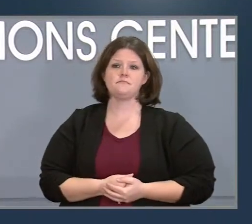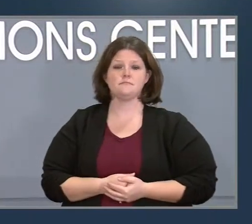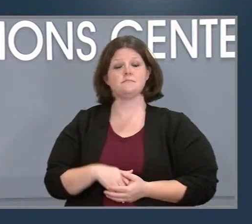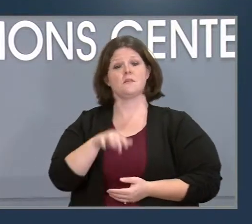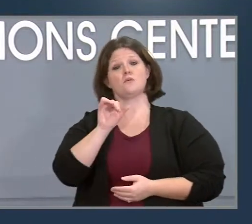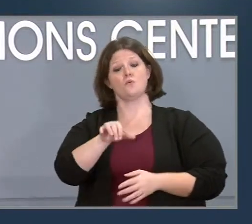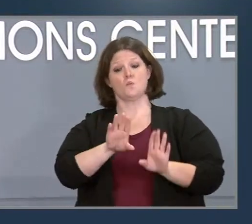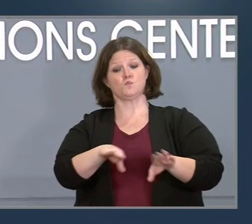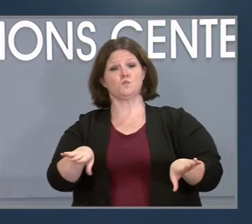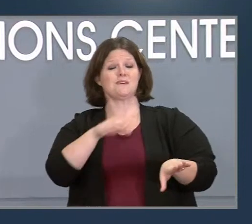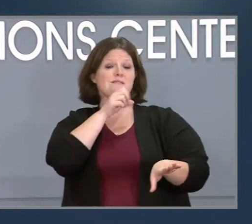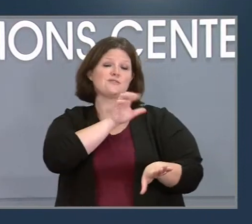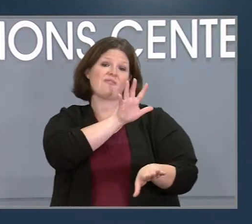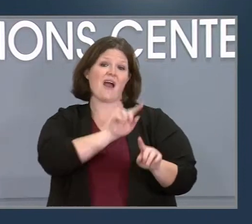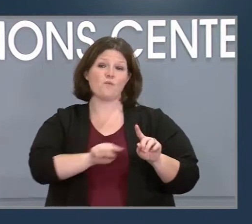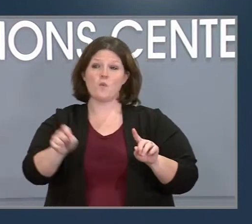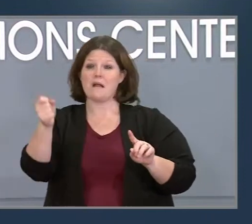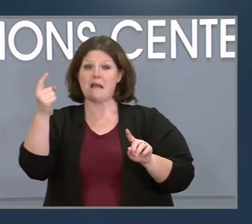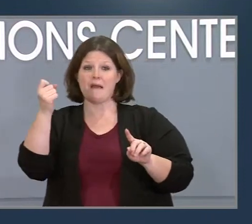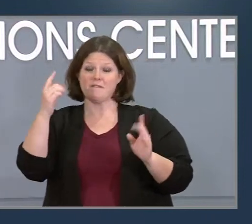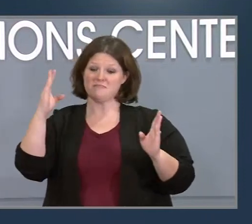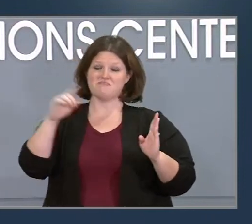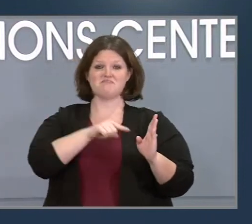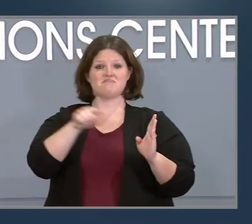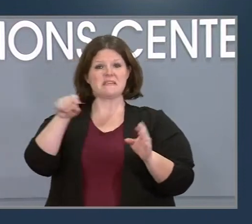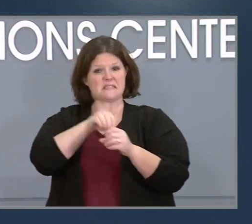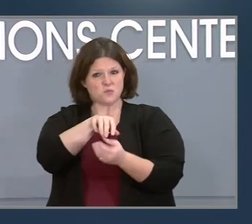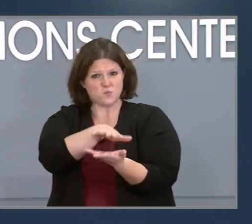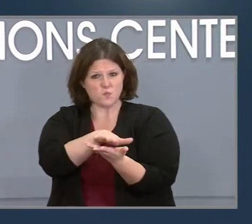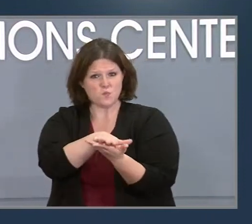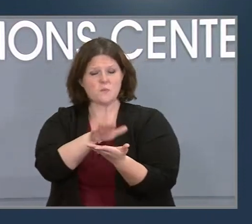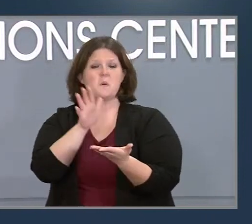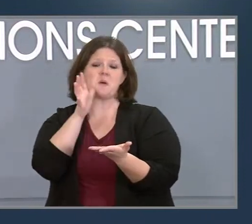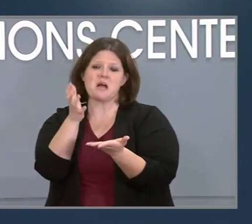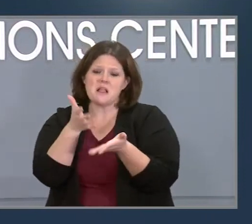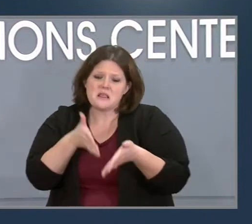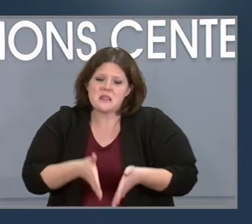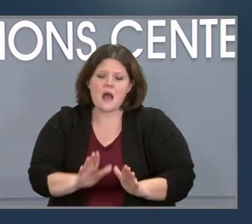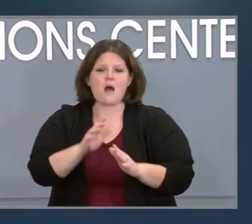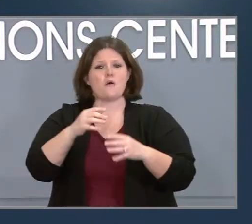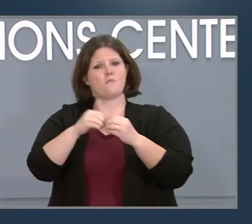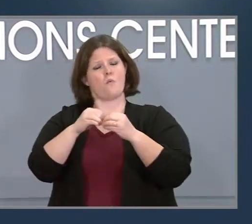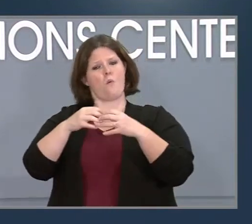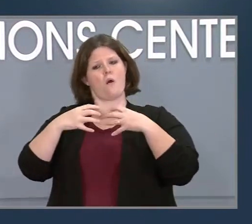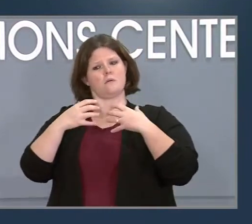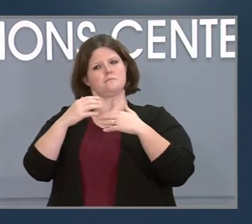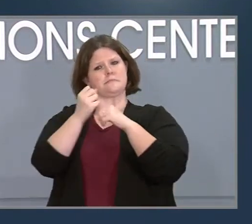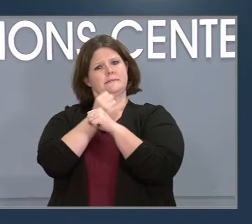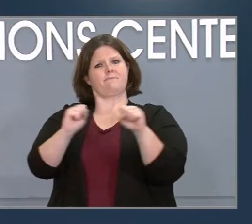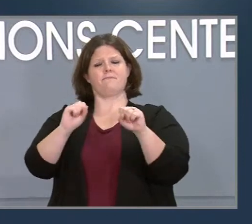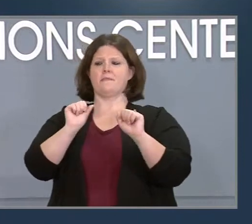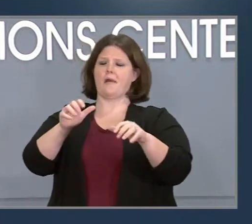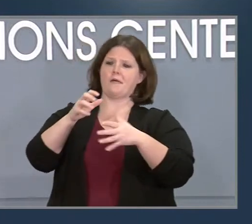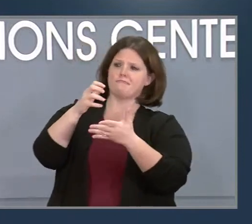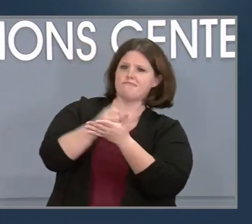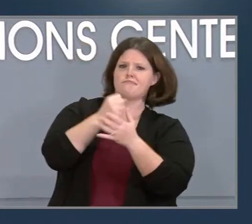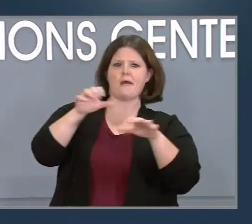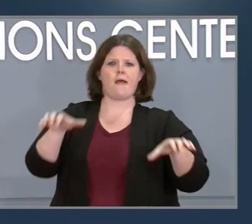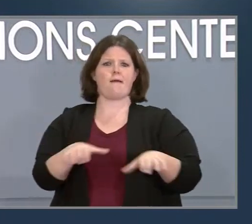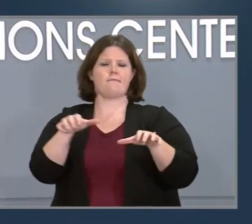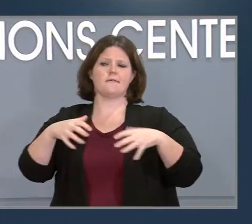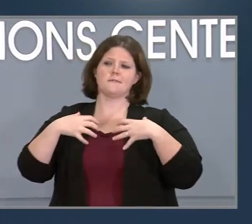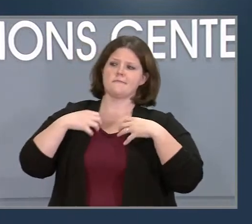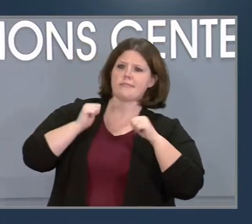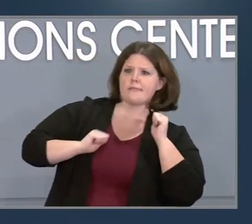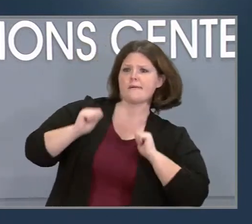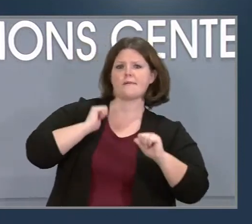in the classroom, play sports, participate in school theater, attend events, be with friends, and support their mental health.